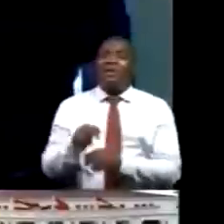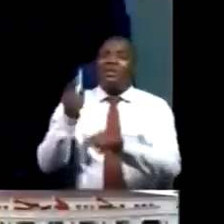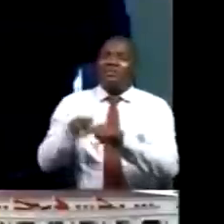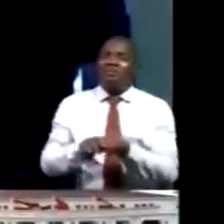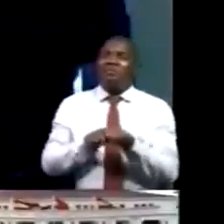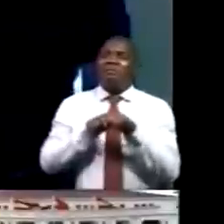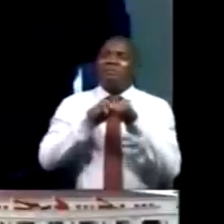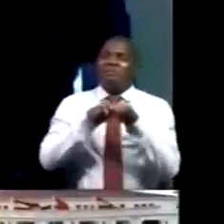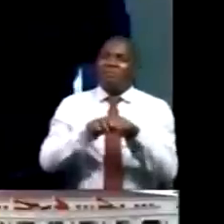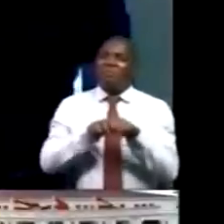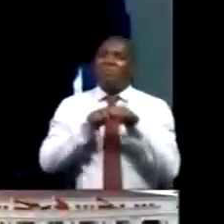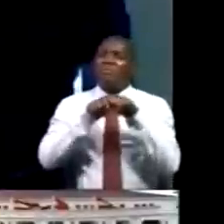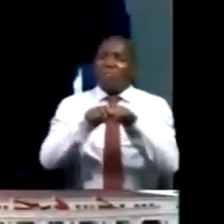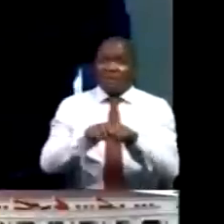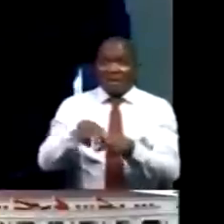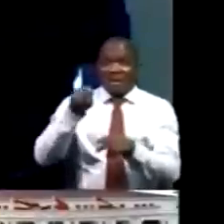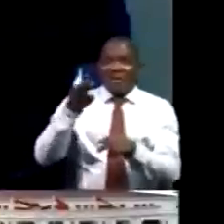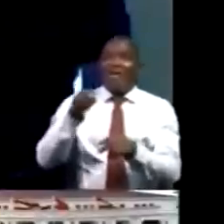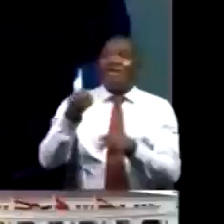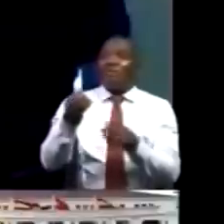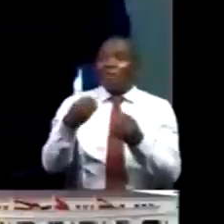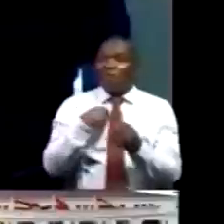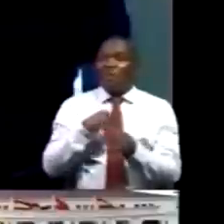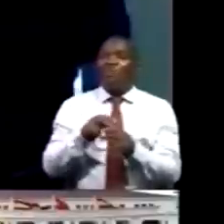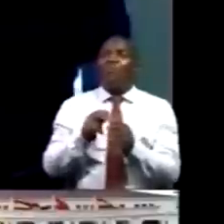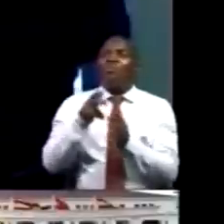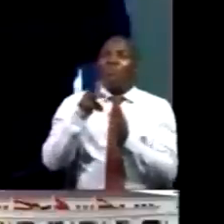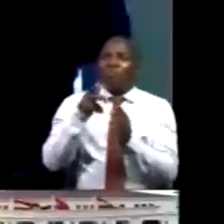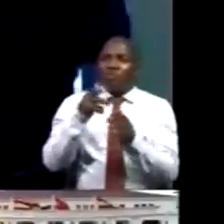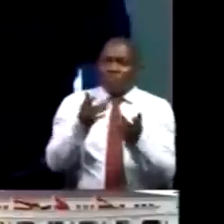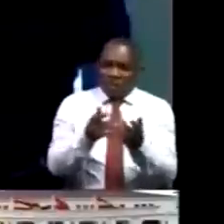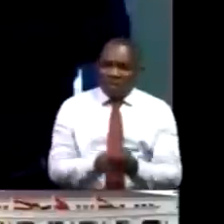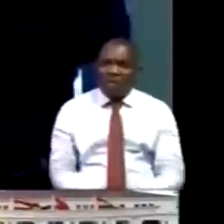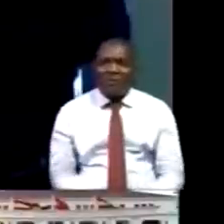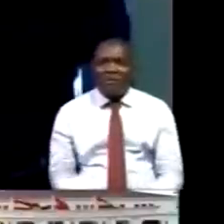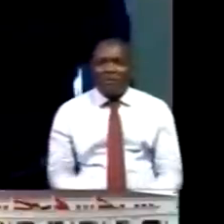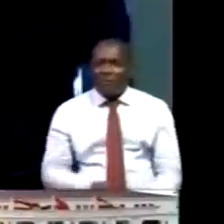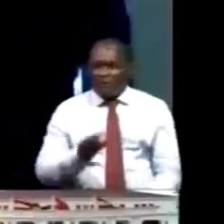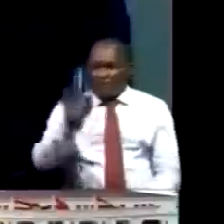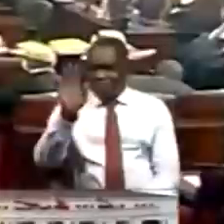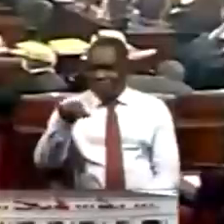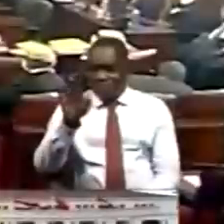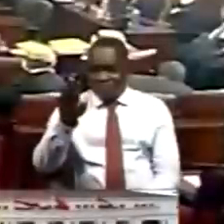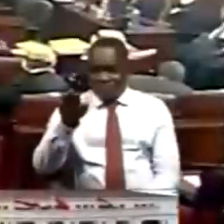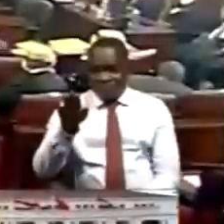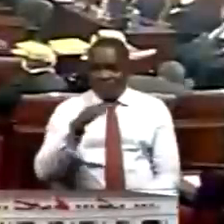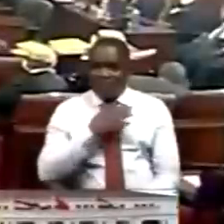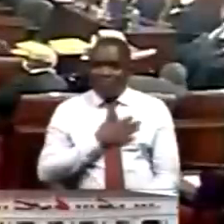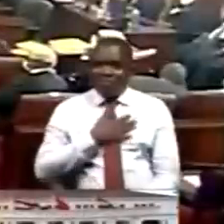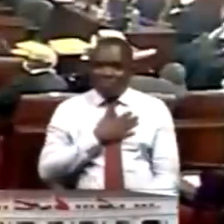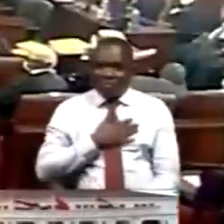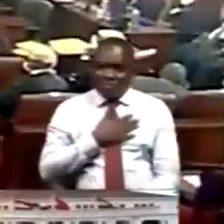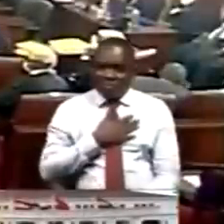on Shiltim. She asked me to wait for her in her office reception. Mr. Chikata, may I have your